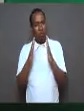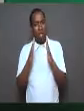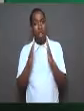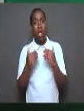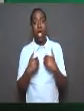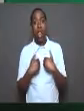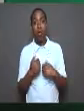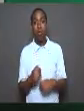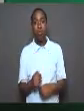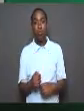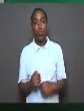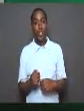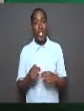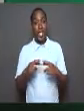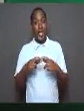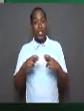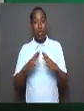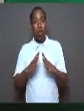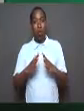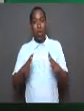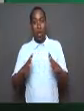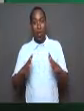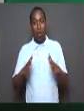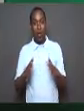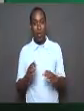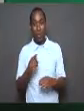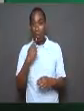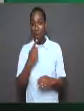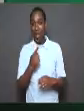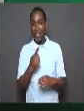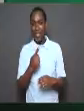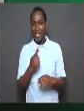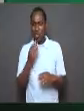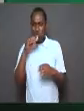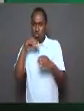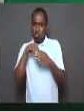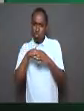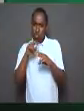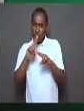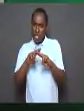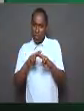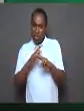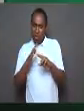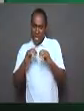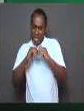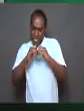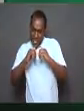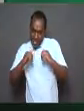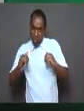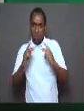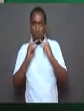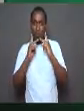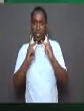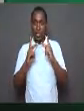Resolving power means the amount of detail the microscope is able to show.